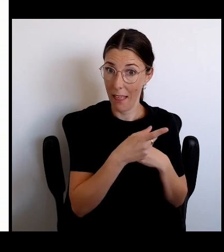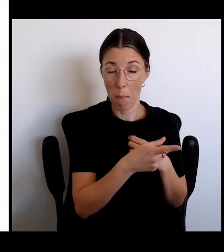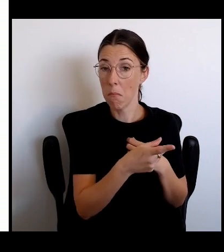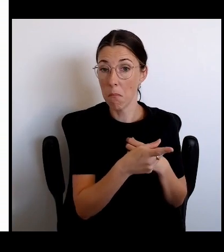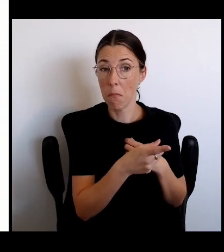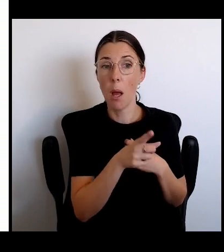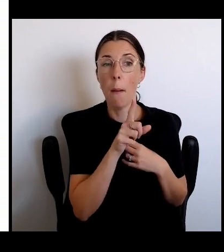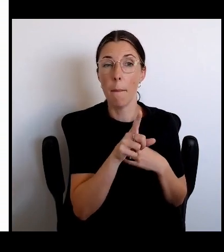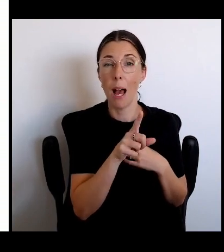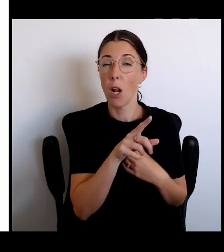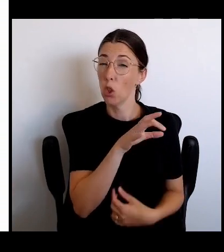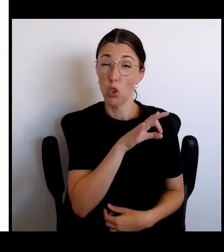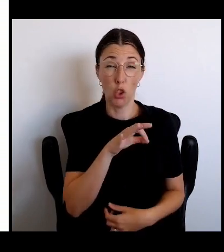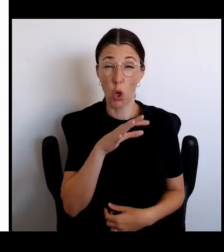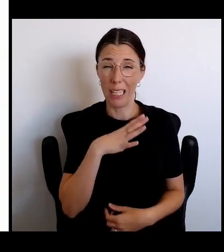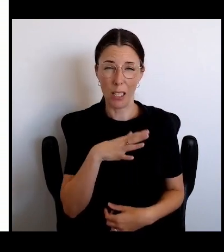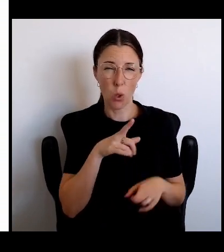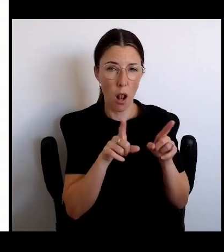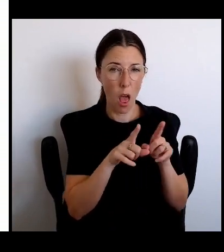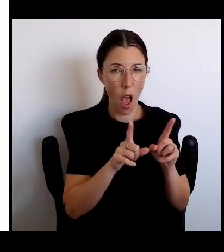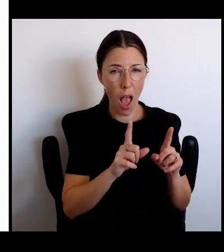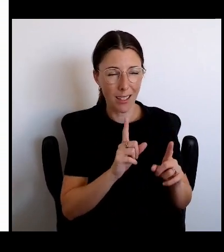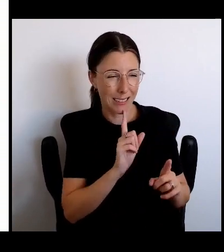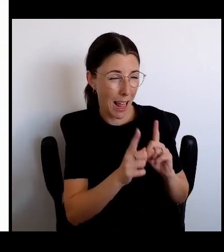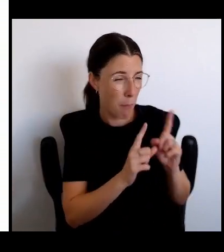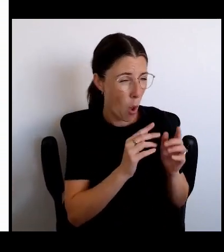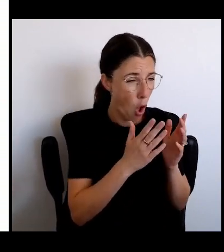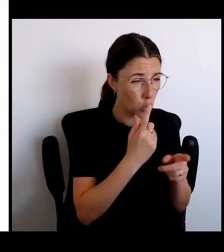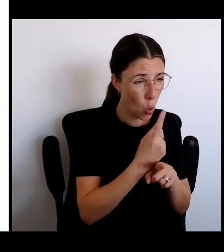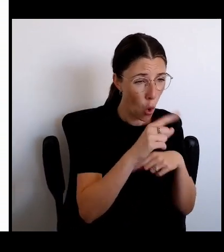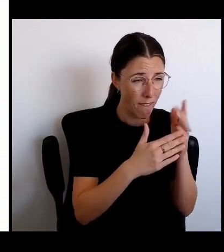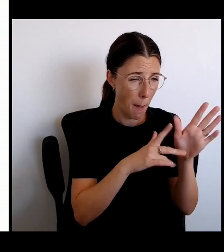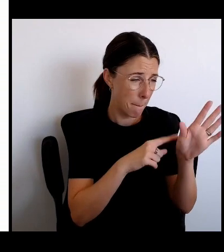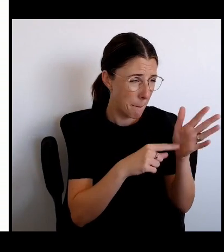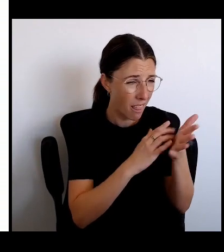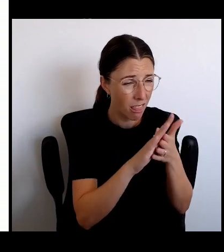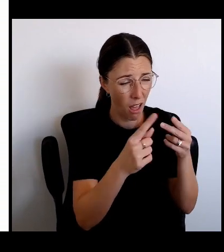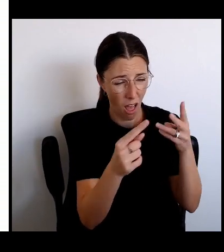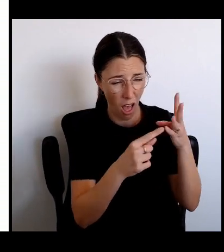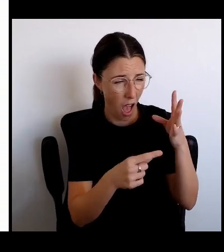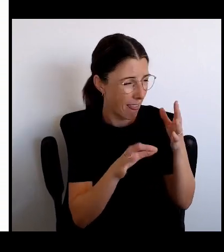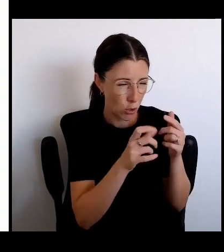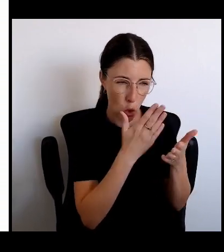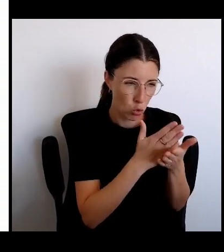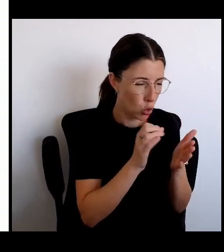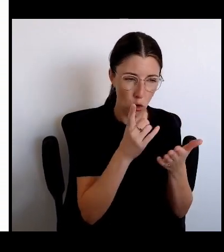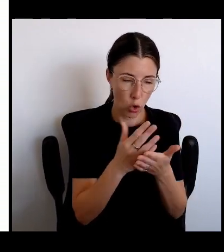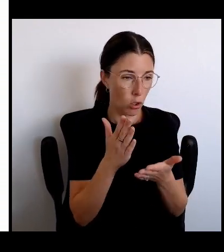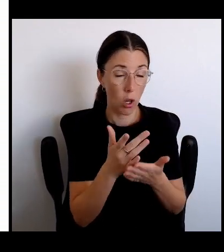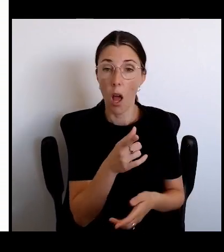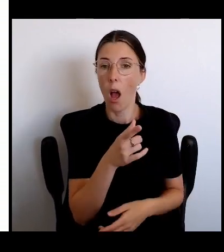myth busting with this segment of rejectors. And we don't want to trigger their curiosity because they have informed